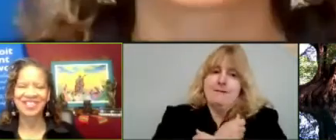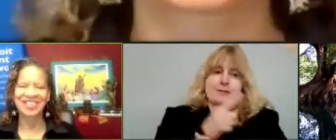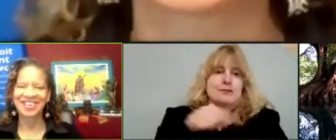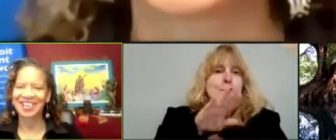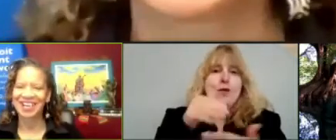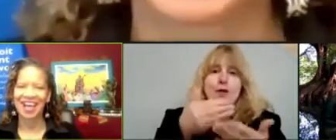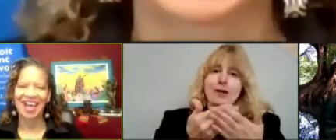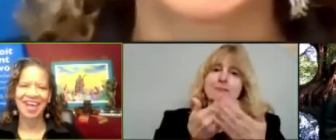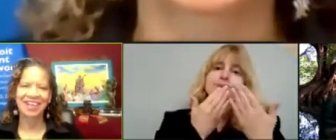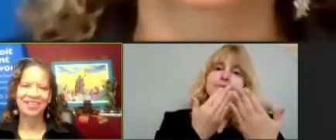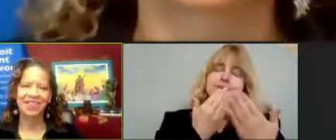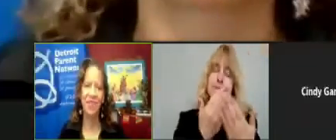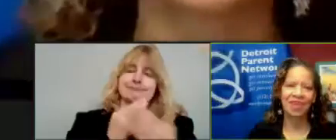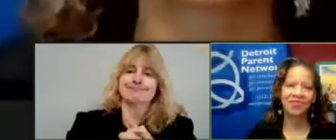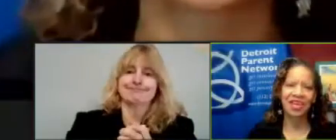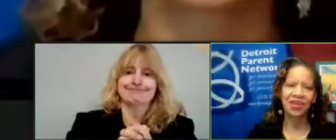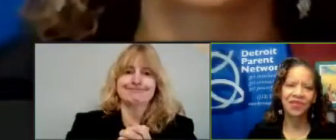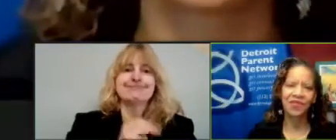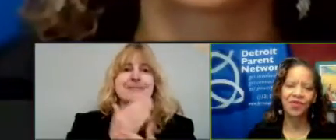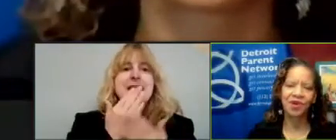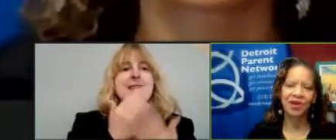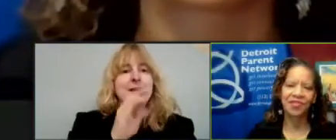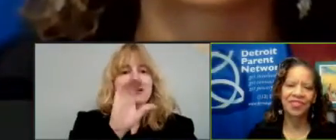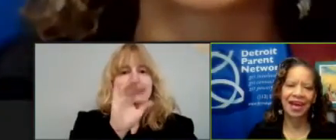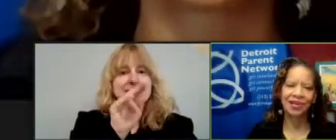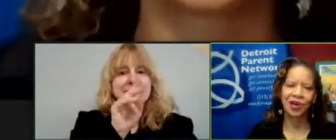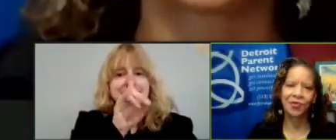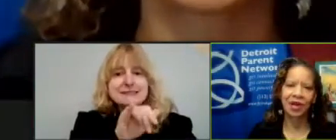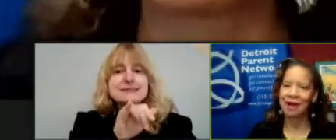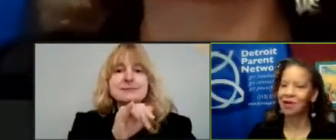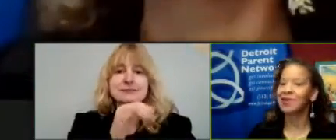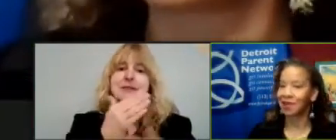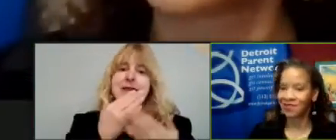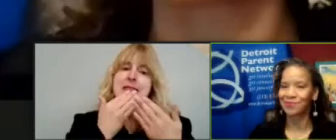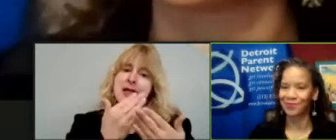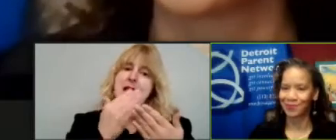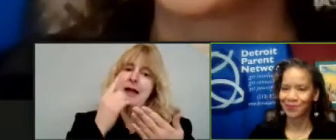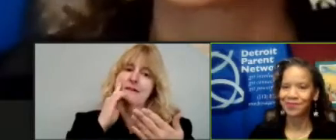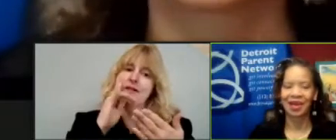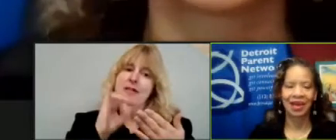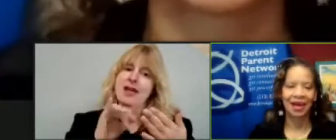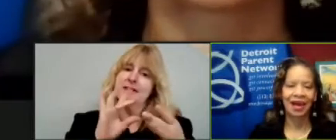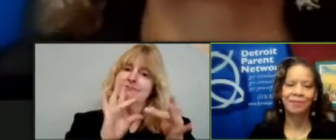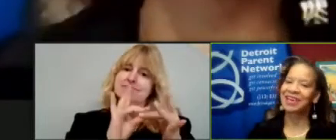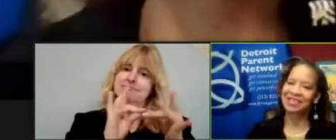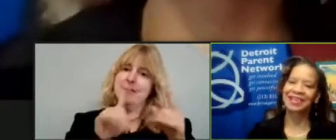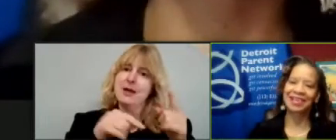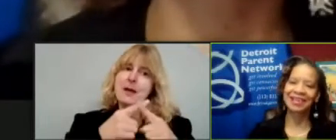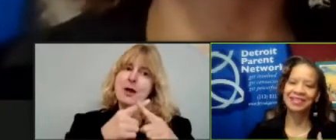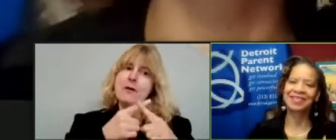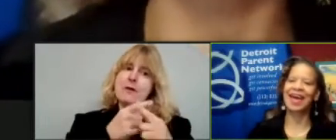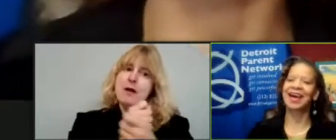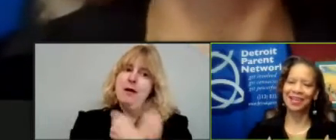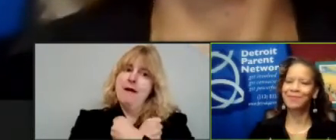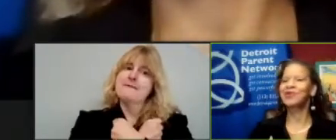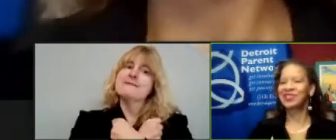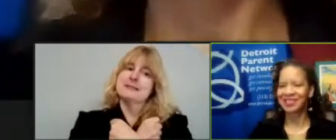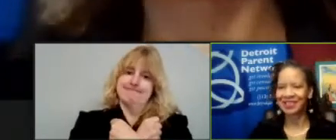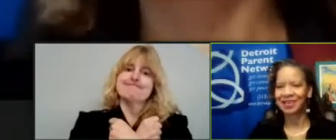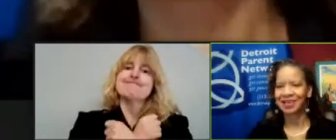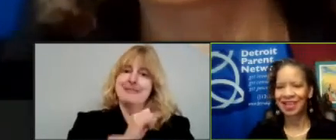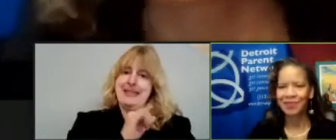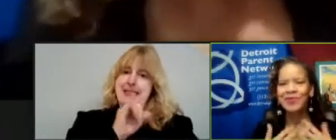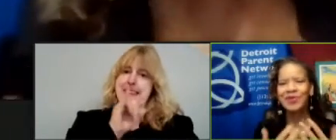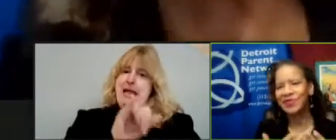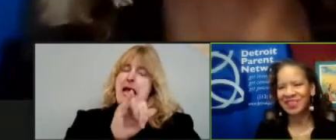Thank you, Cindy. And thank you for that note about love, because it is that